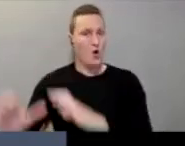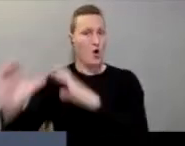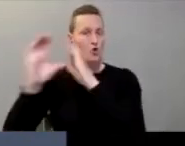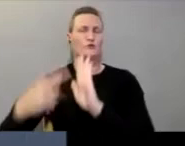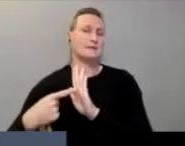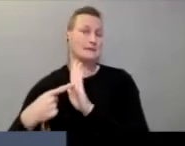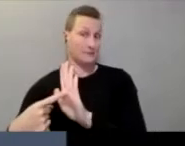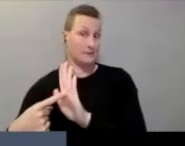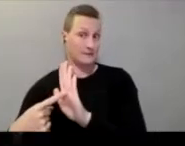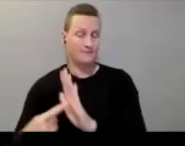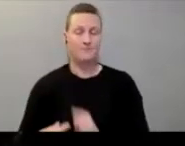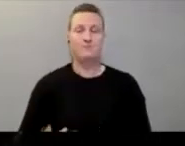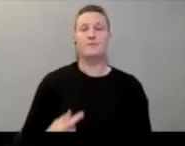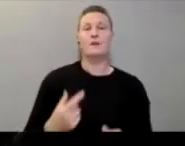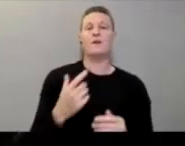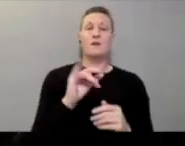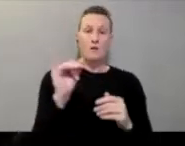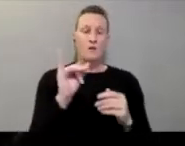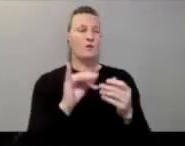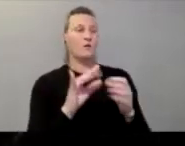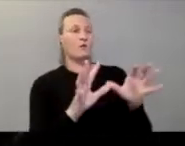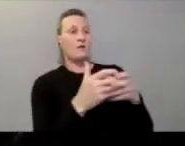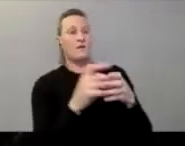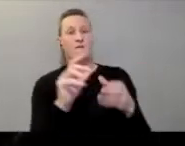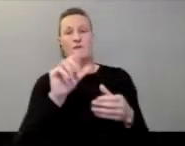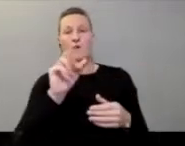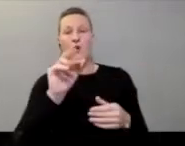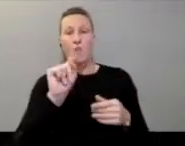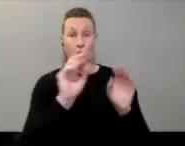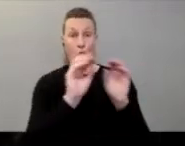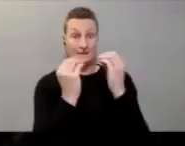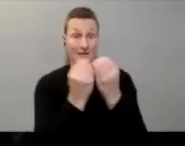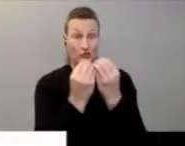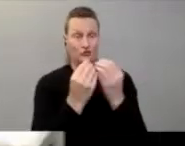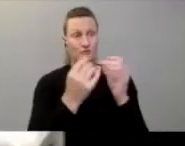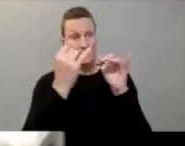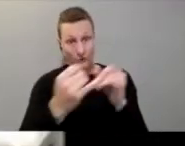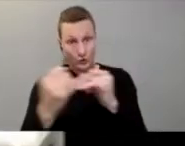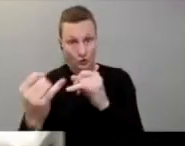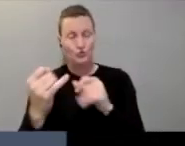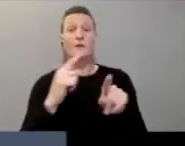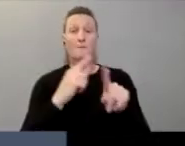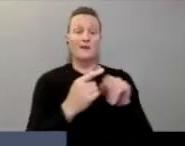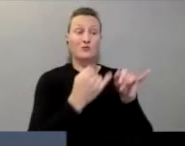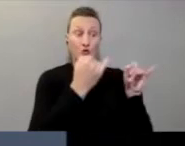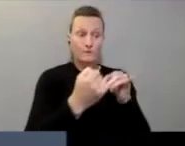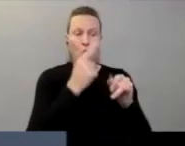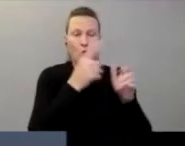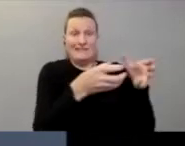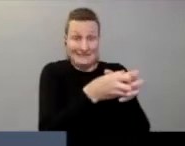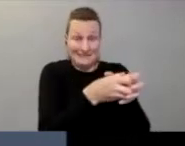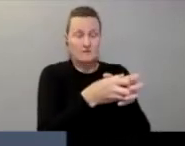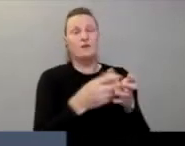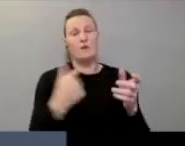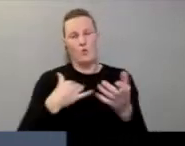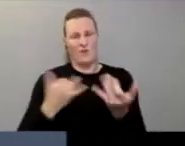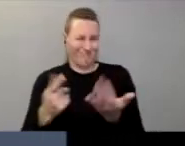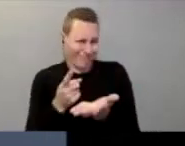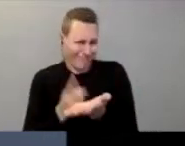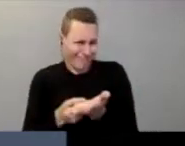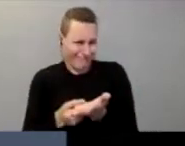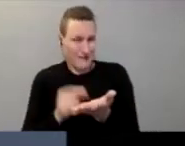arts organizations, which is really what we're talking about today, there is also substantial support that comes